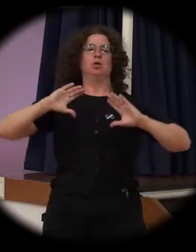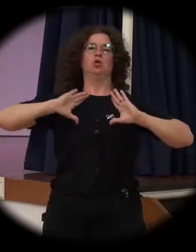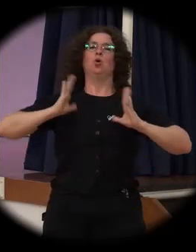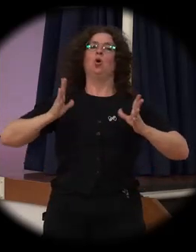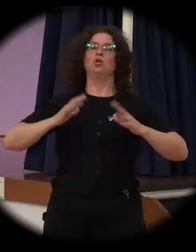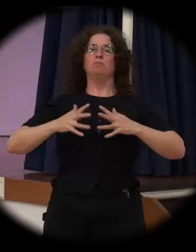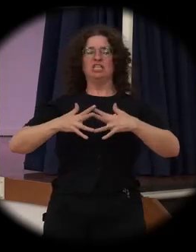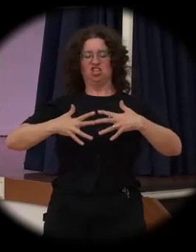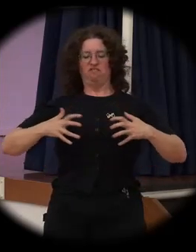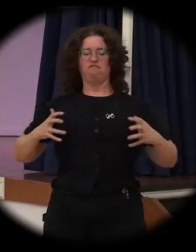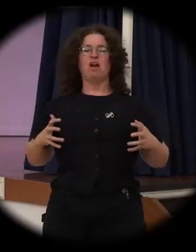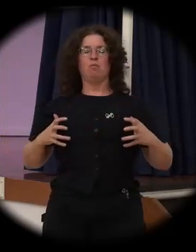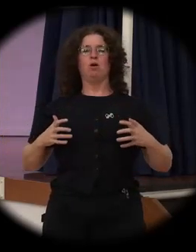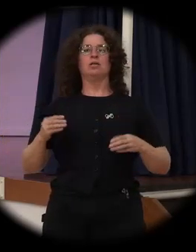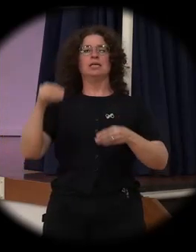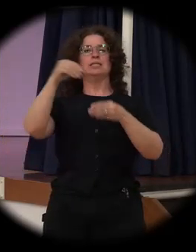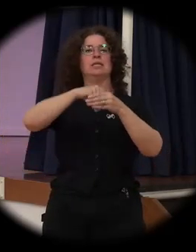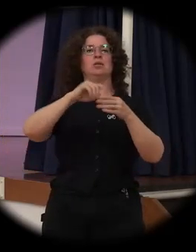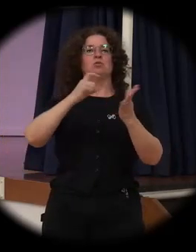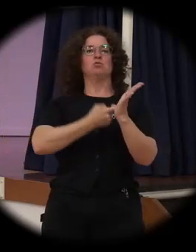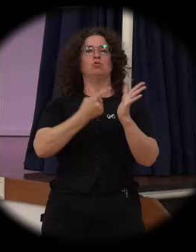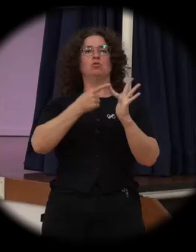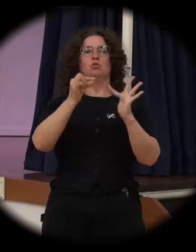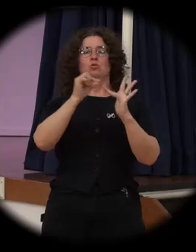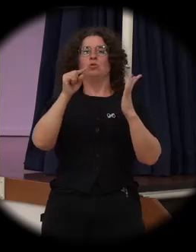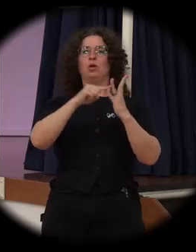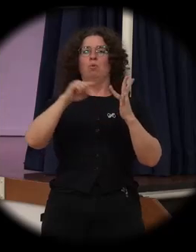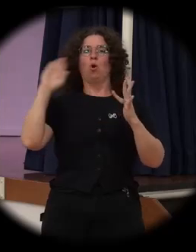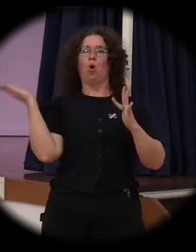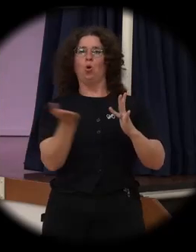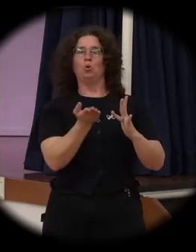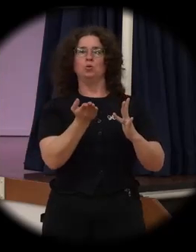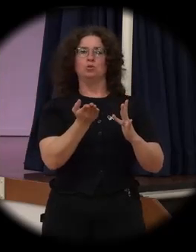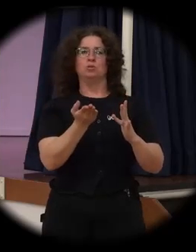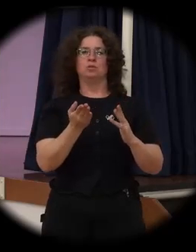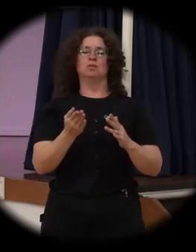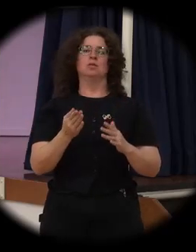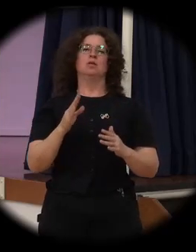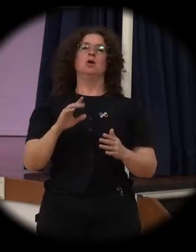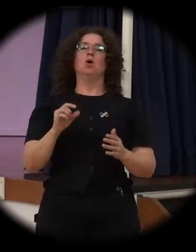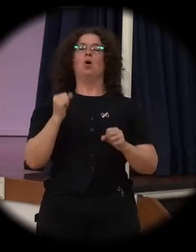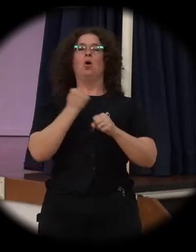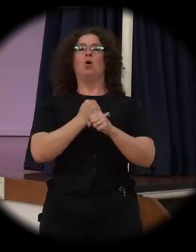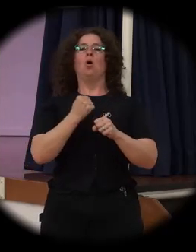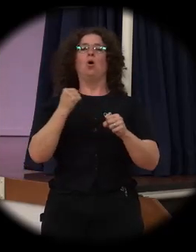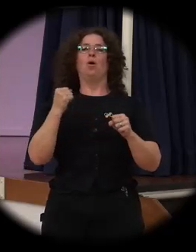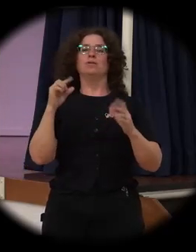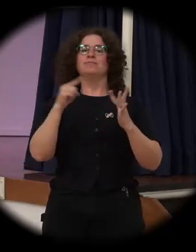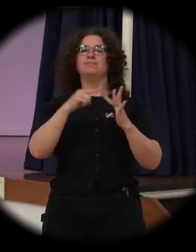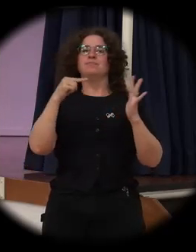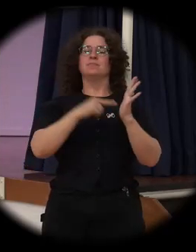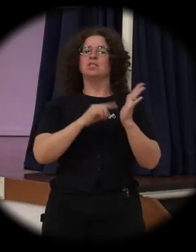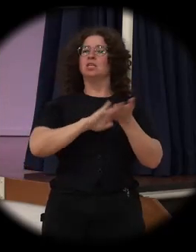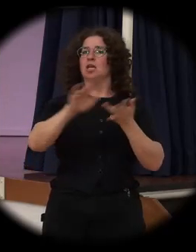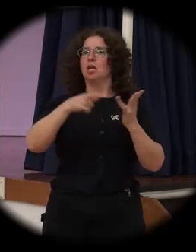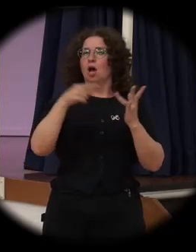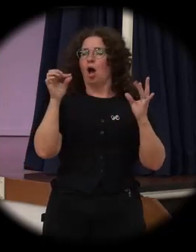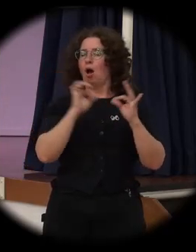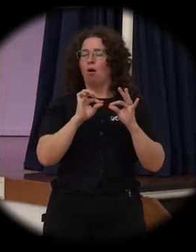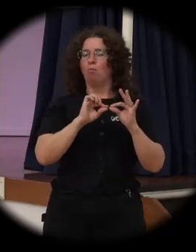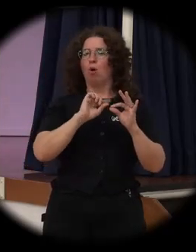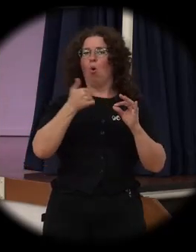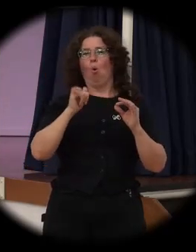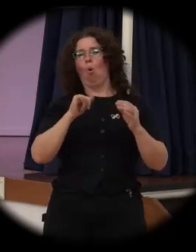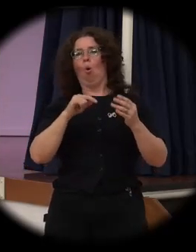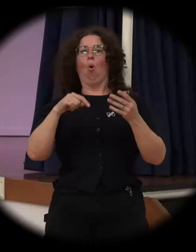host. So again, my examples are going to use GitHub Actions, but if you're on GitLab, they have CI/CD. If you're on Bitbucket, they have pipelines. They're all pretty much